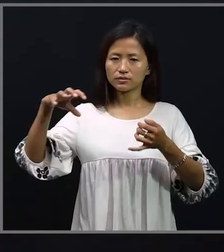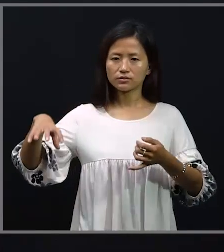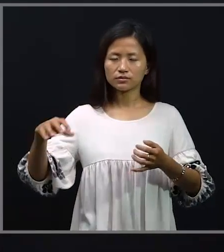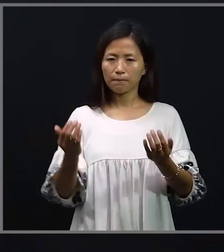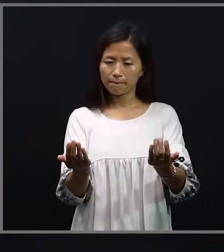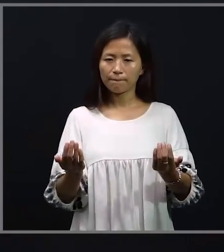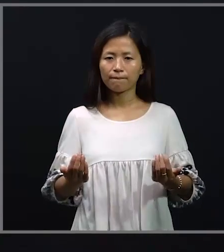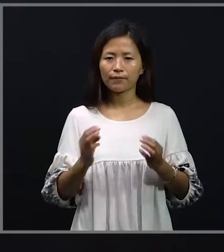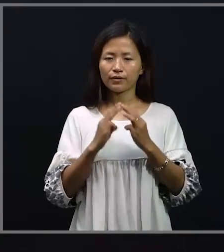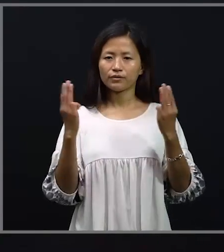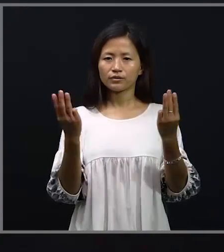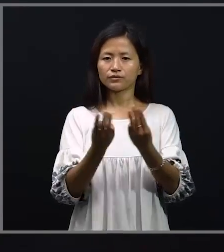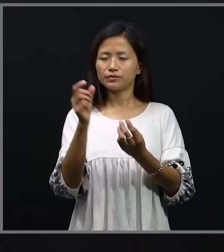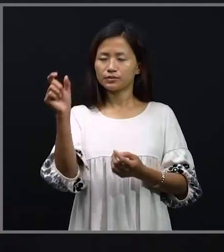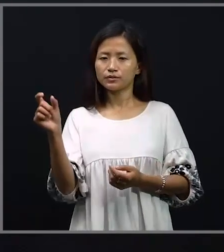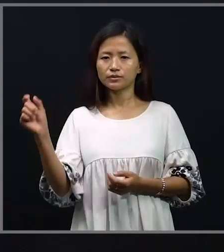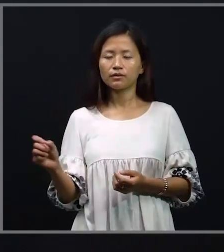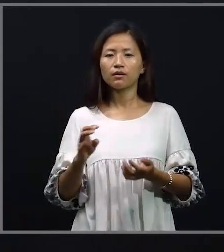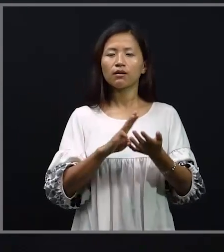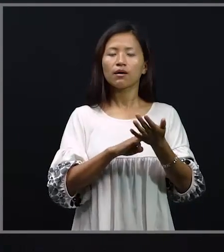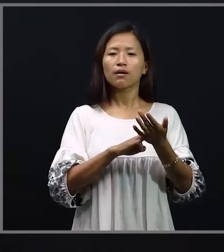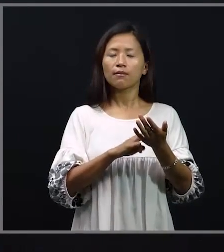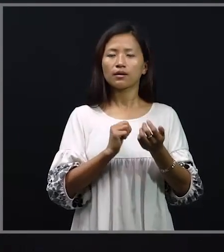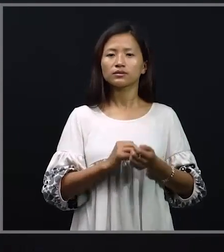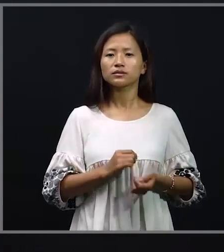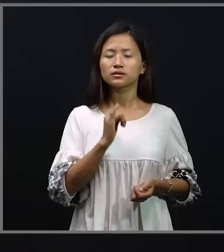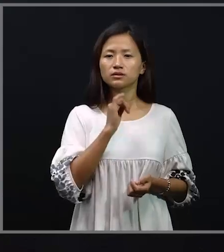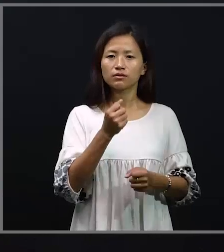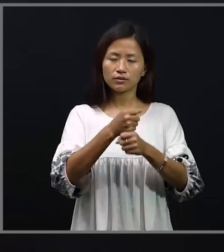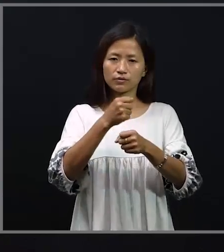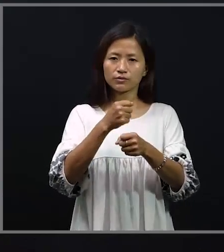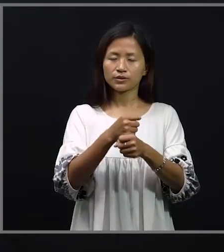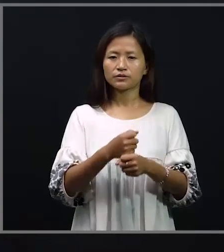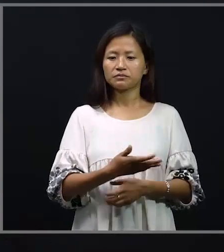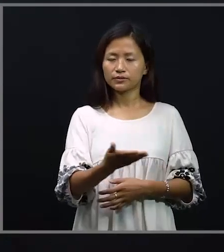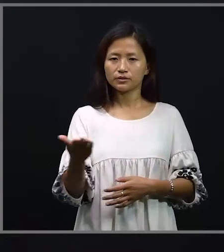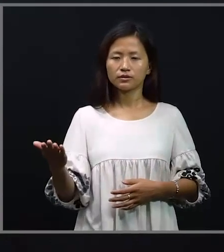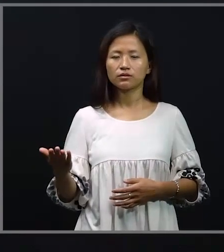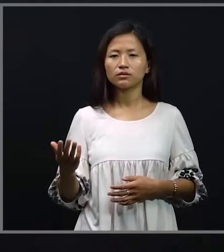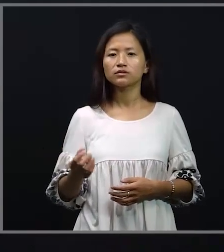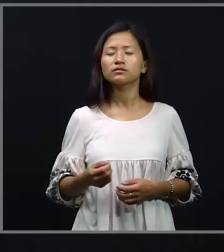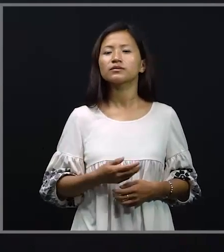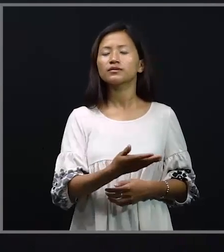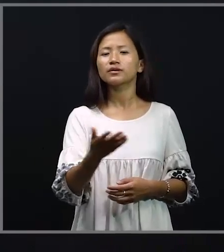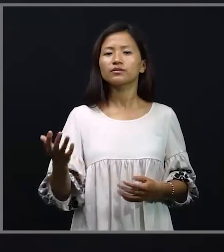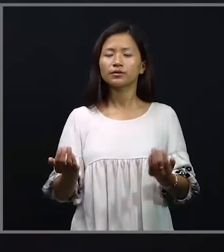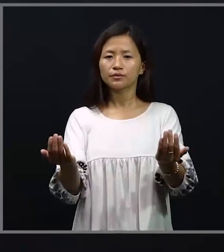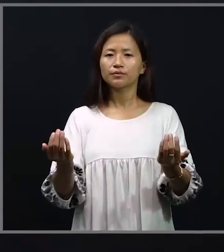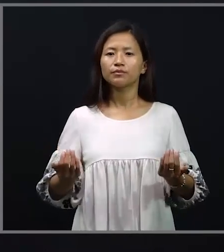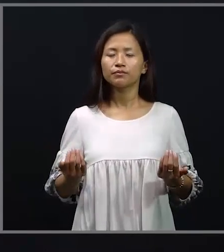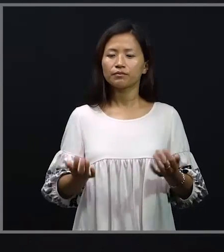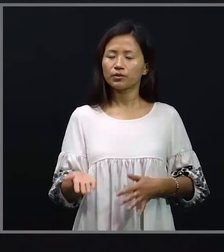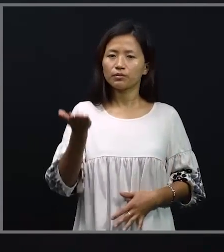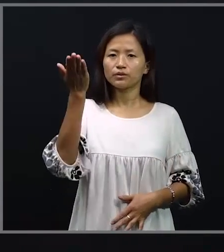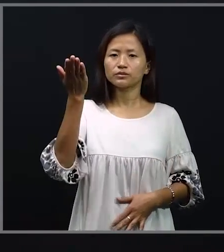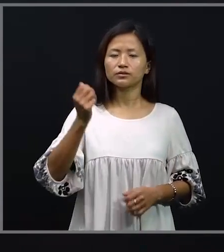protect the welfare of the people, but for the Marxists, they say that government is there, and their role is that they only protect and